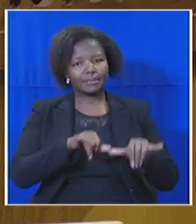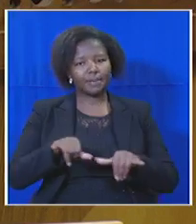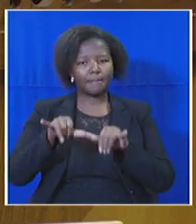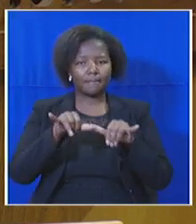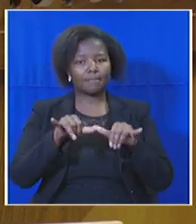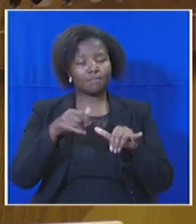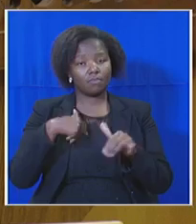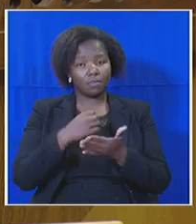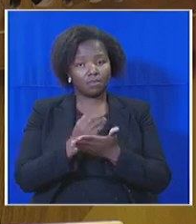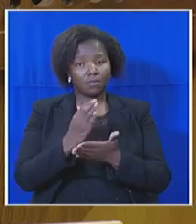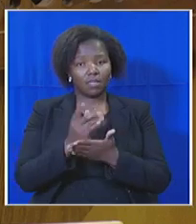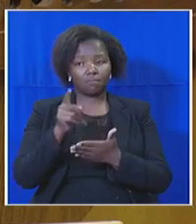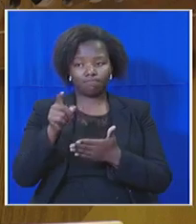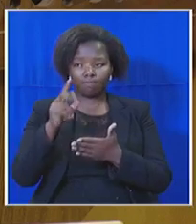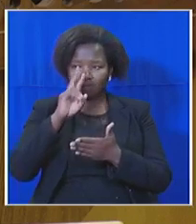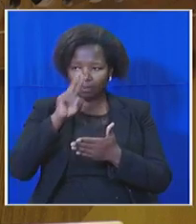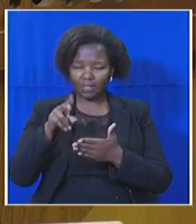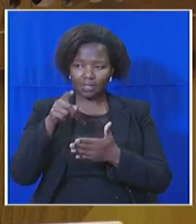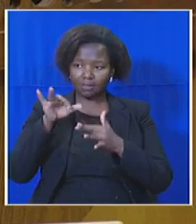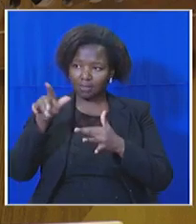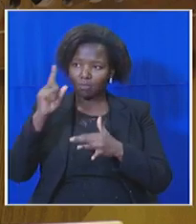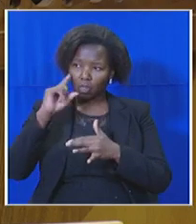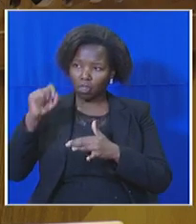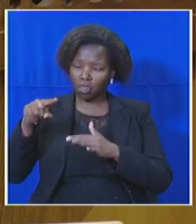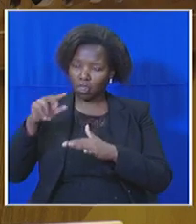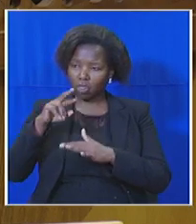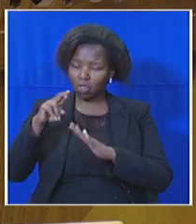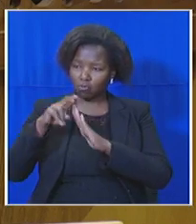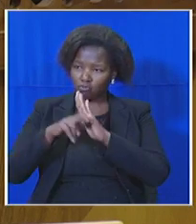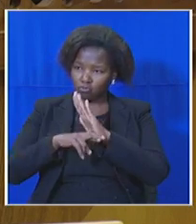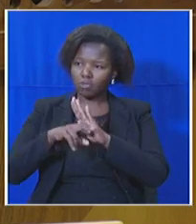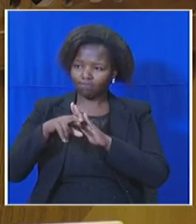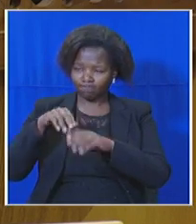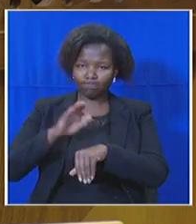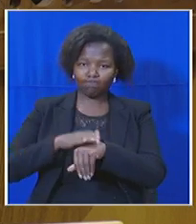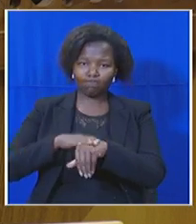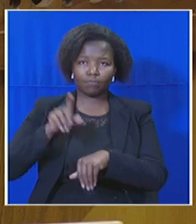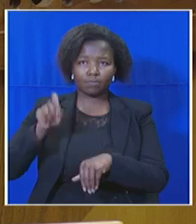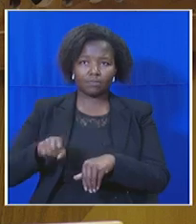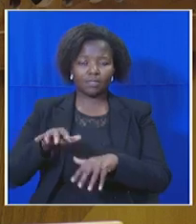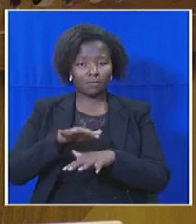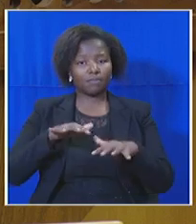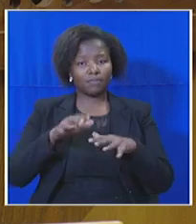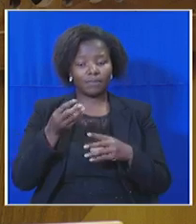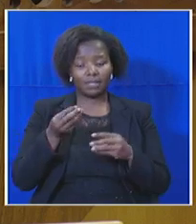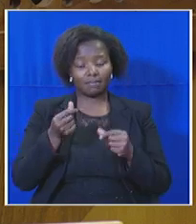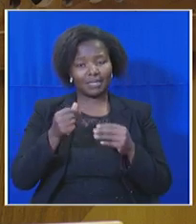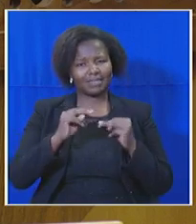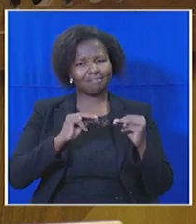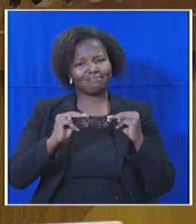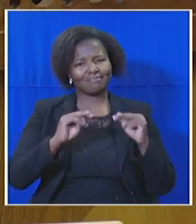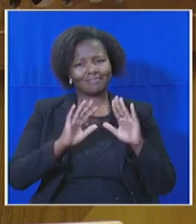there's consequences for those transgressing officials in the departments. The deficient financial management practices and corrupt activities within